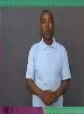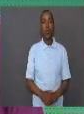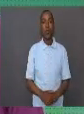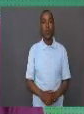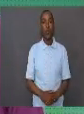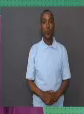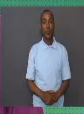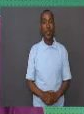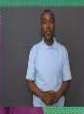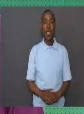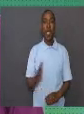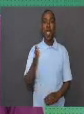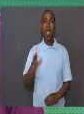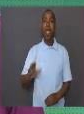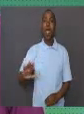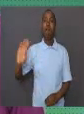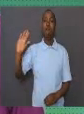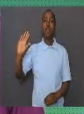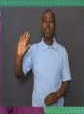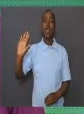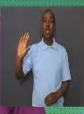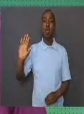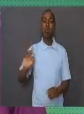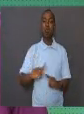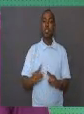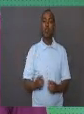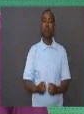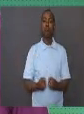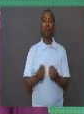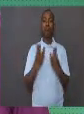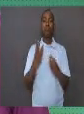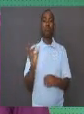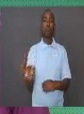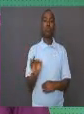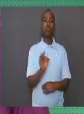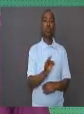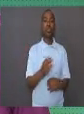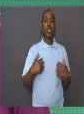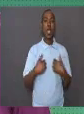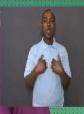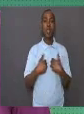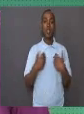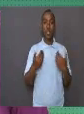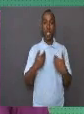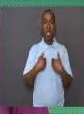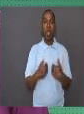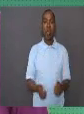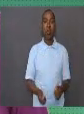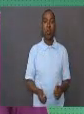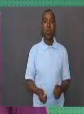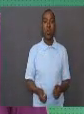Since Africa has a wide variety of plants and animals,